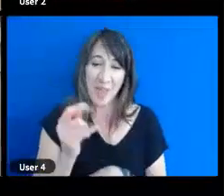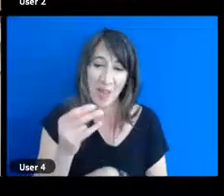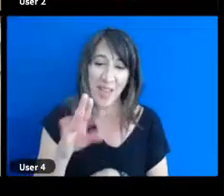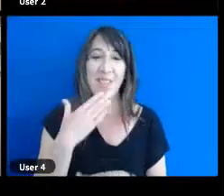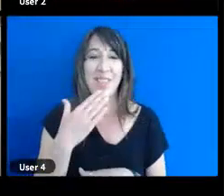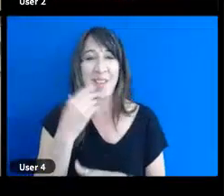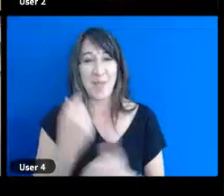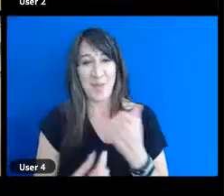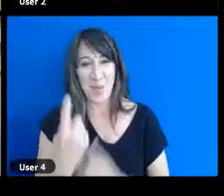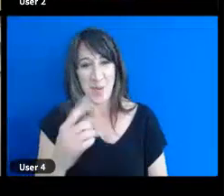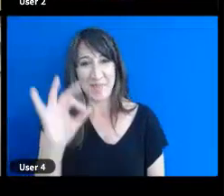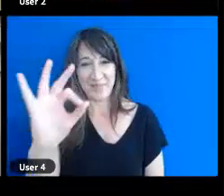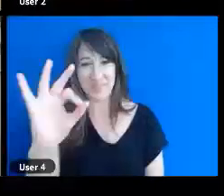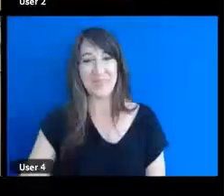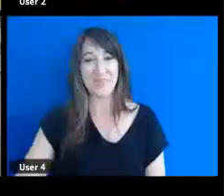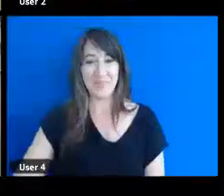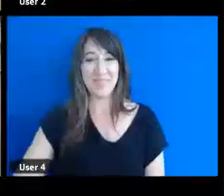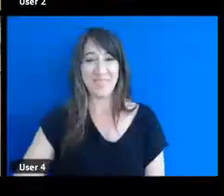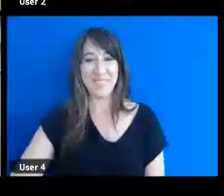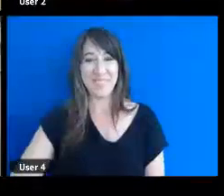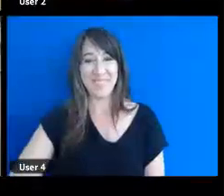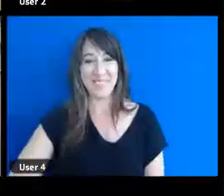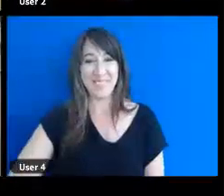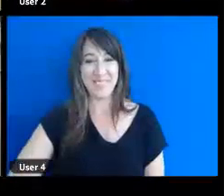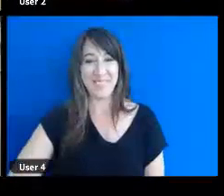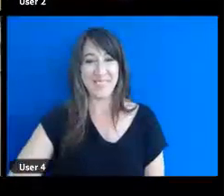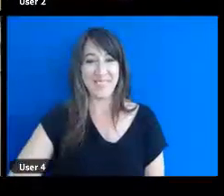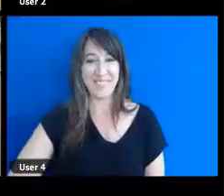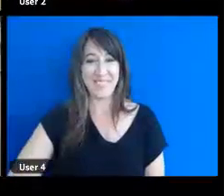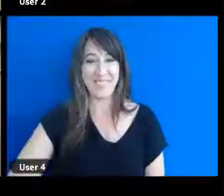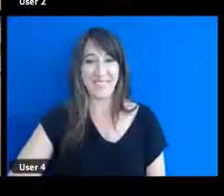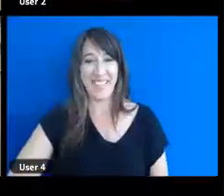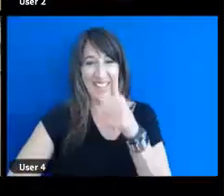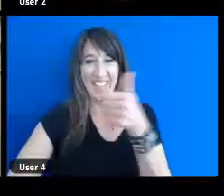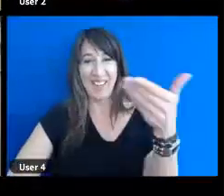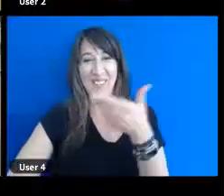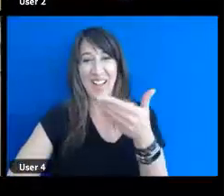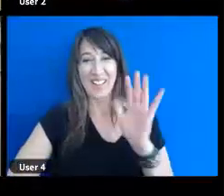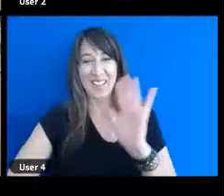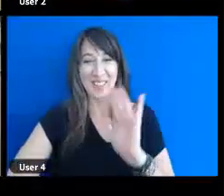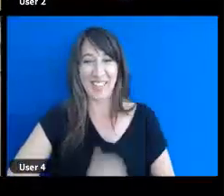Thank you, Jillian. Great. Thank you, Jillian. Thank you, Catherine.